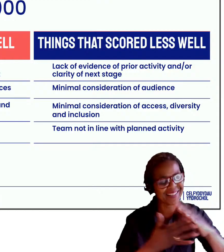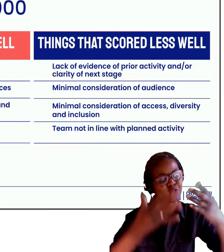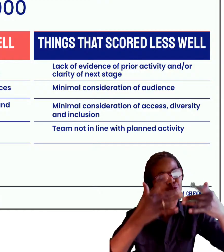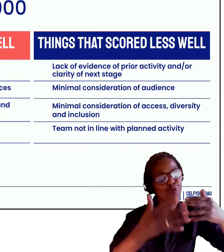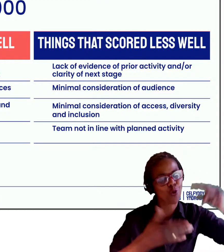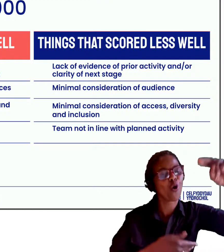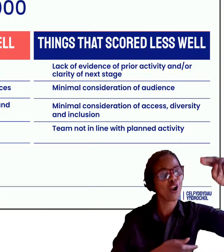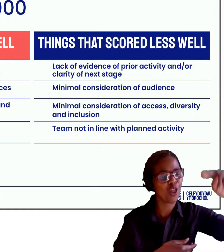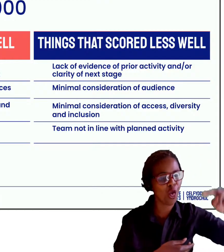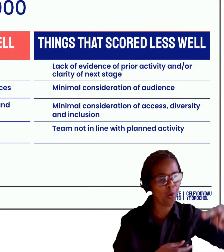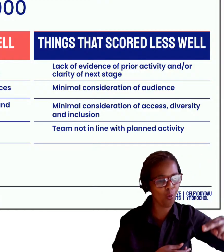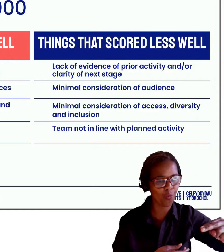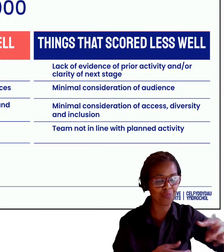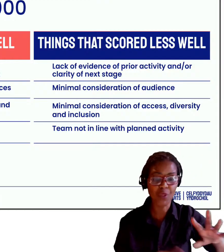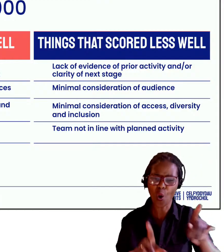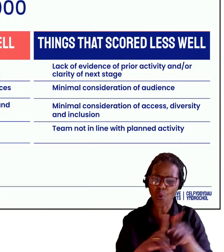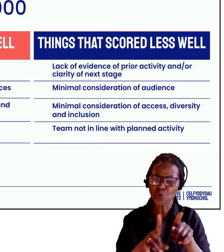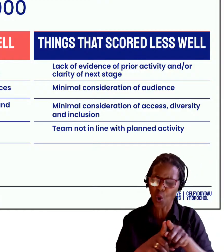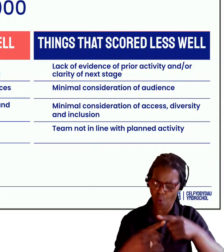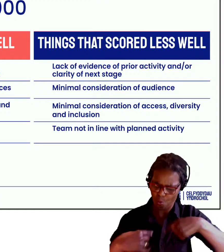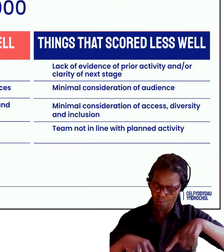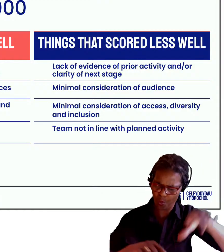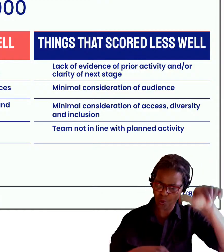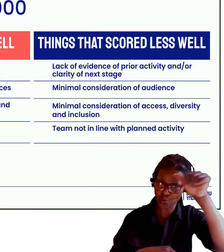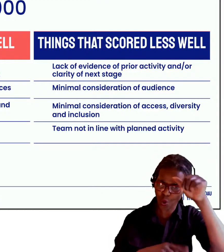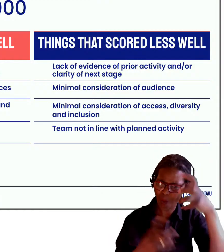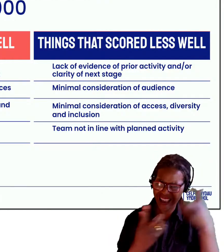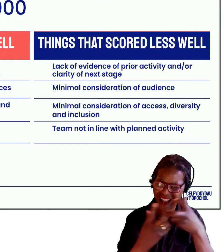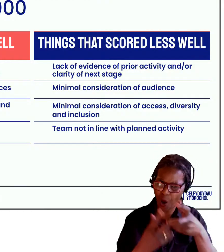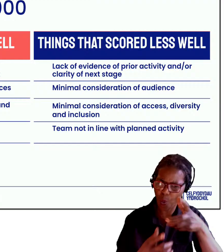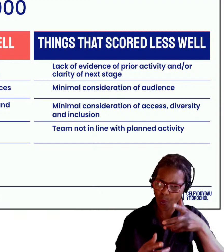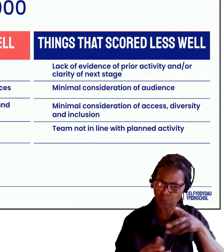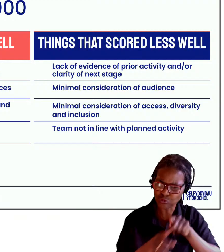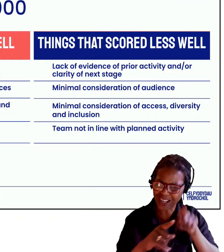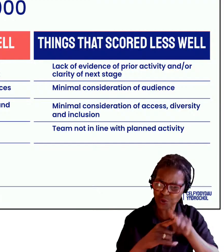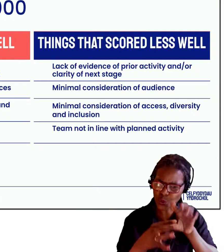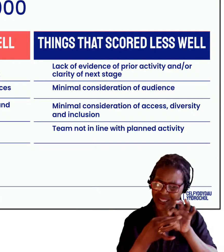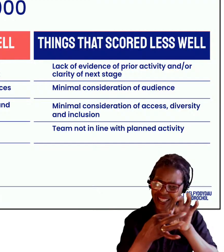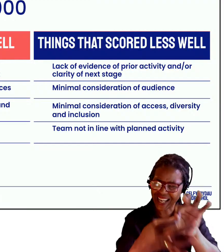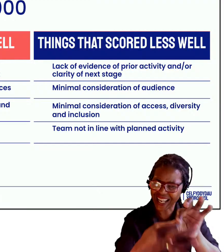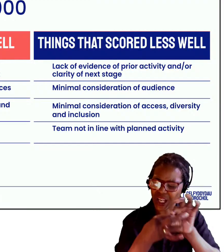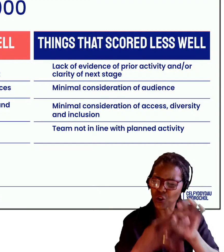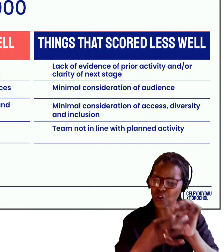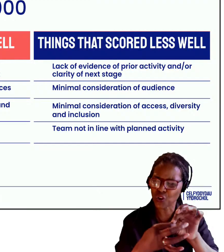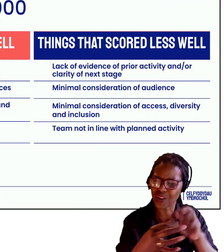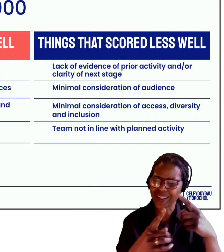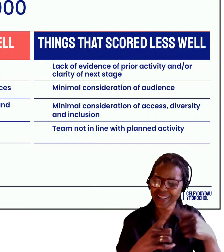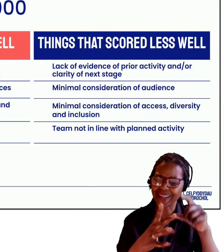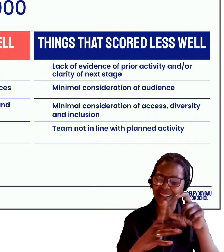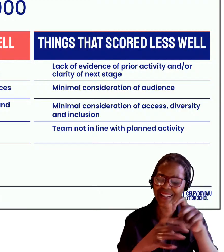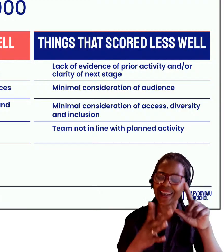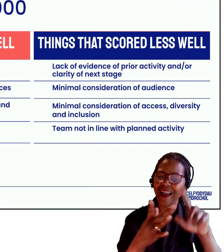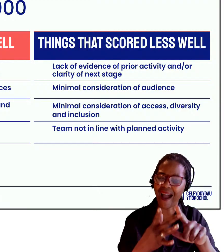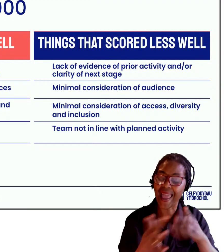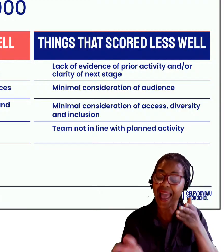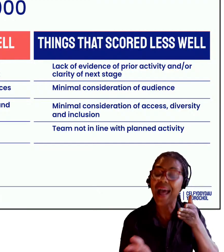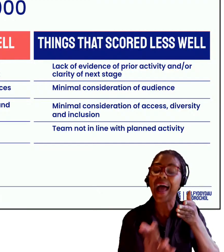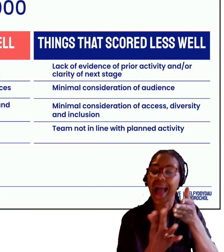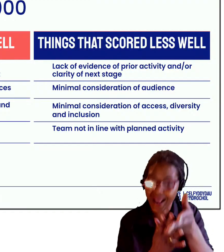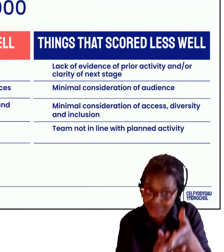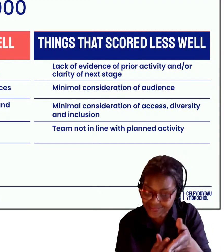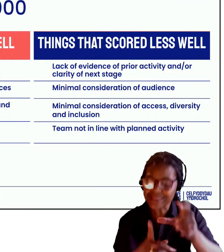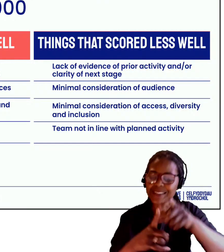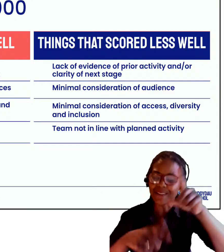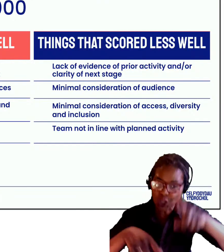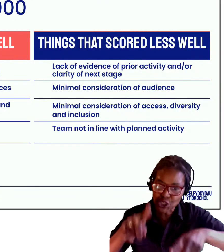to actively engage or address access, diversity, and inclusion. And then the final points on